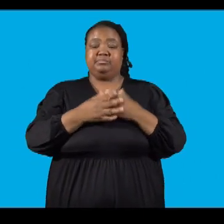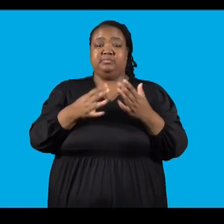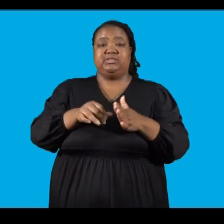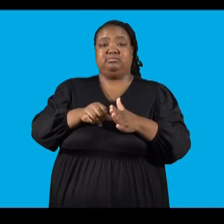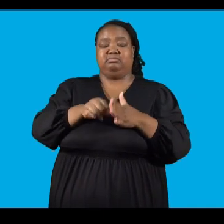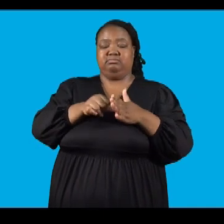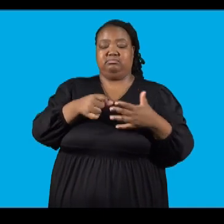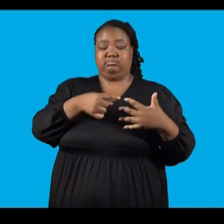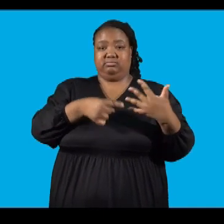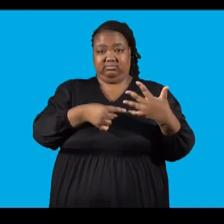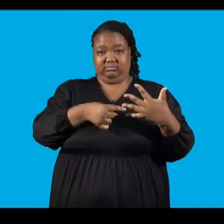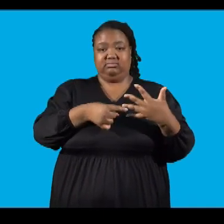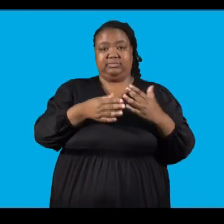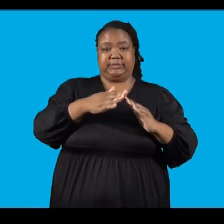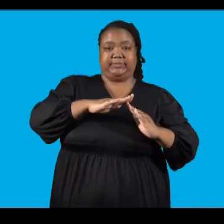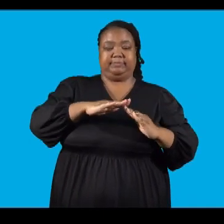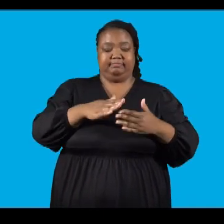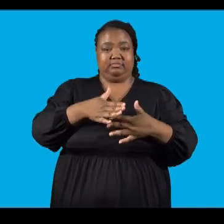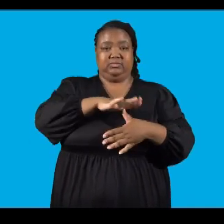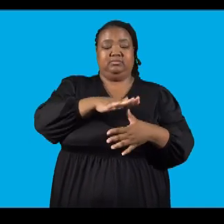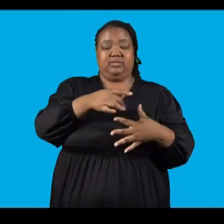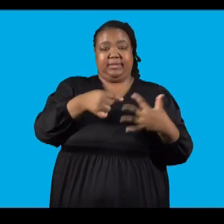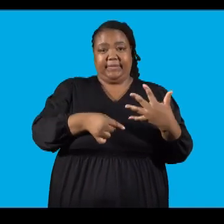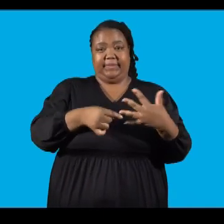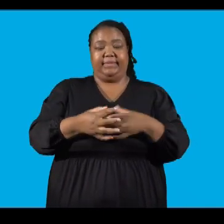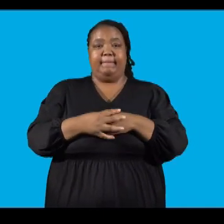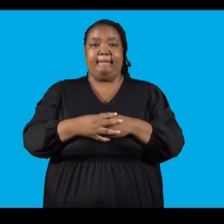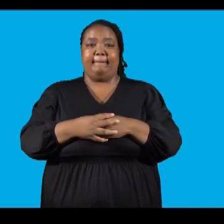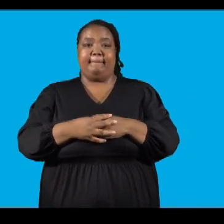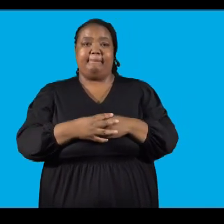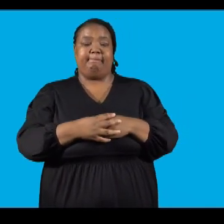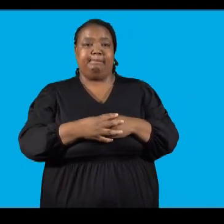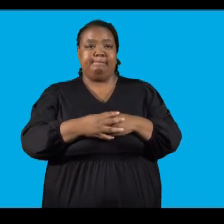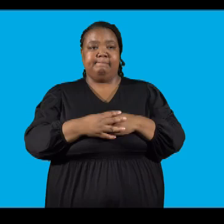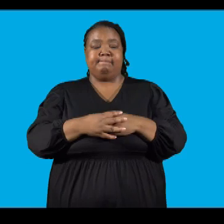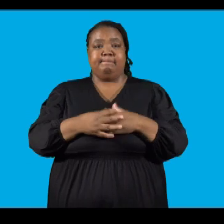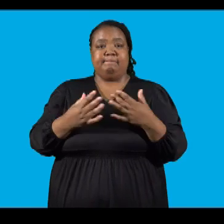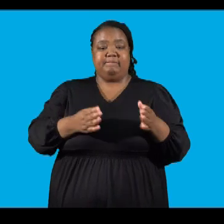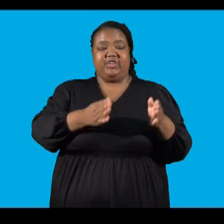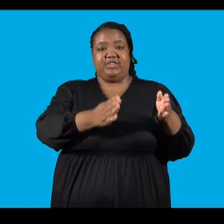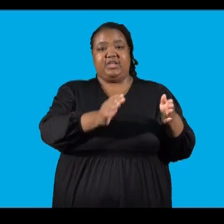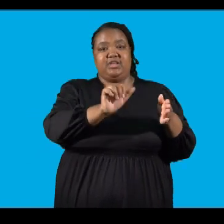theory aspects, in other words, the key concepts, we are